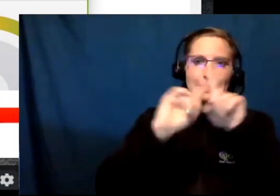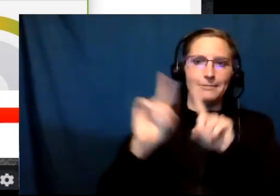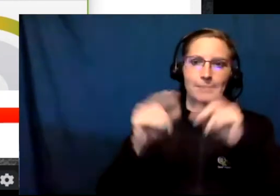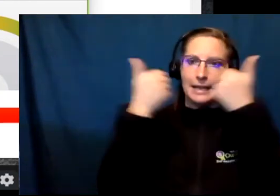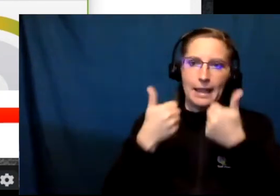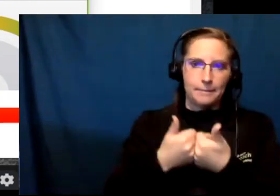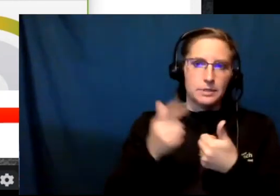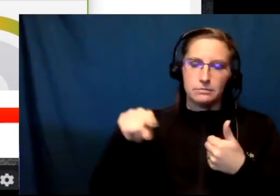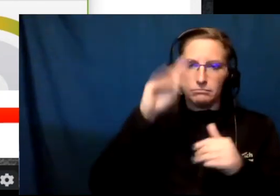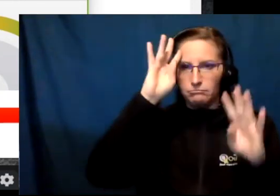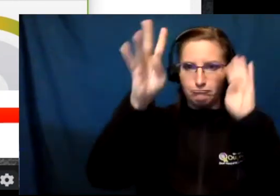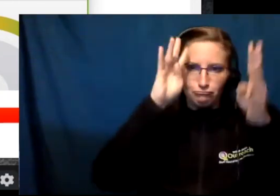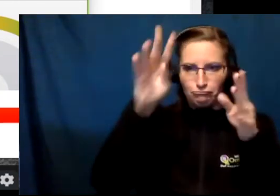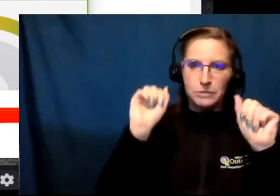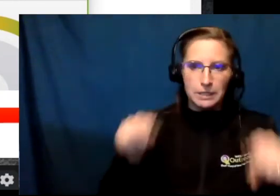make.